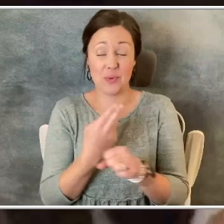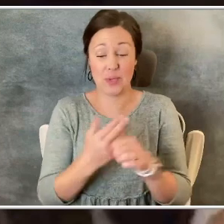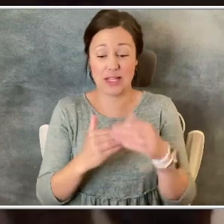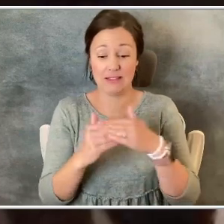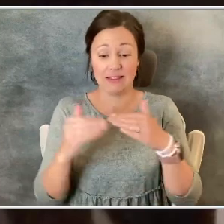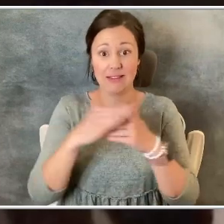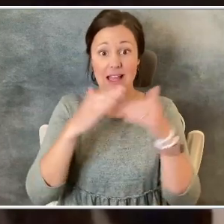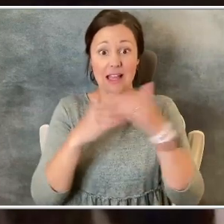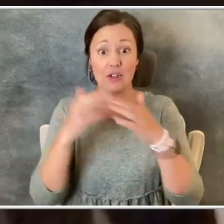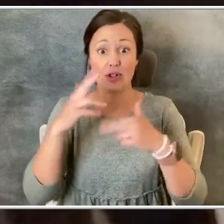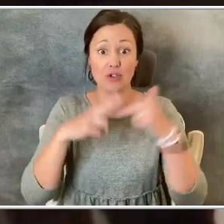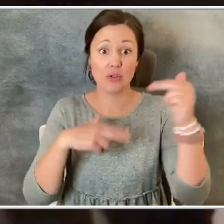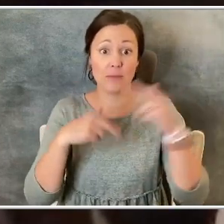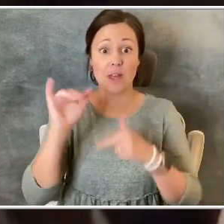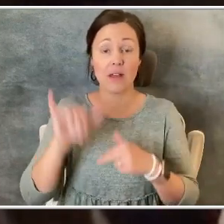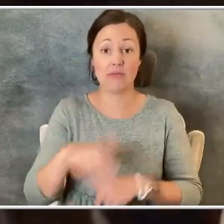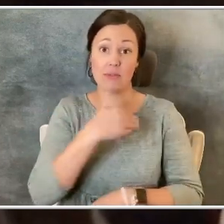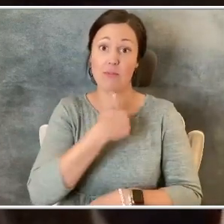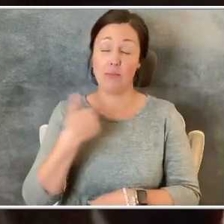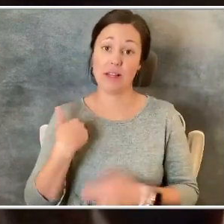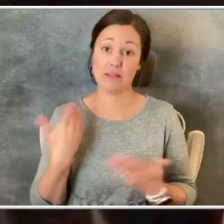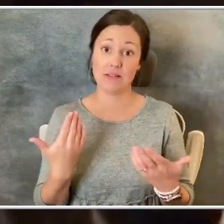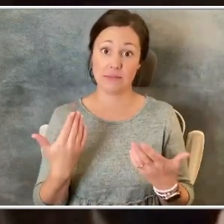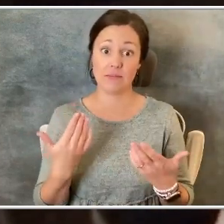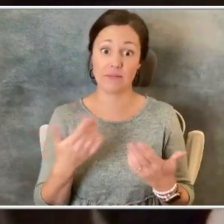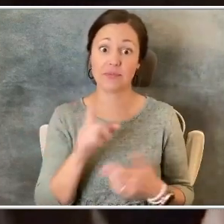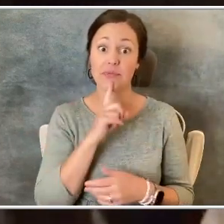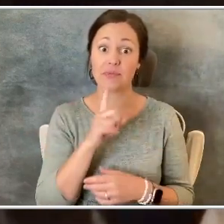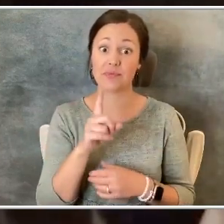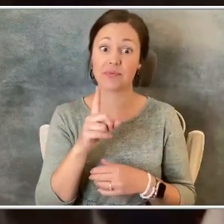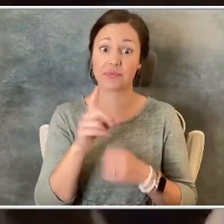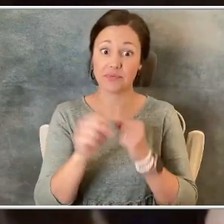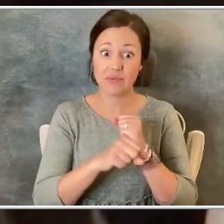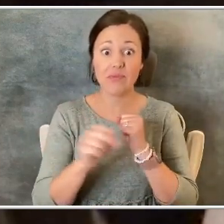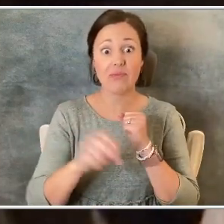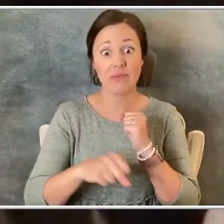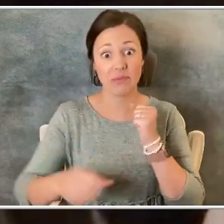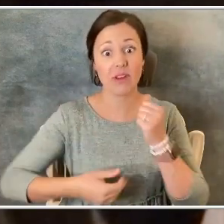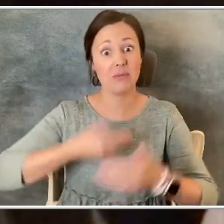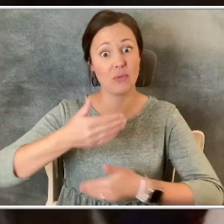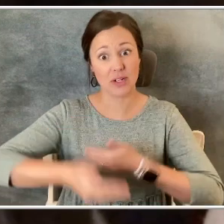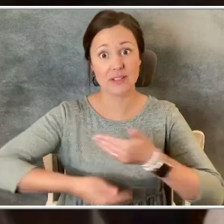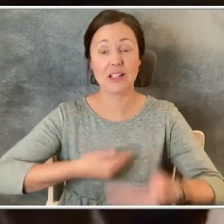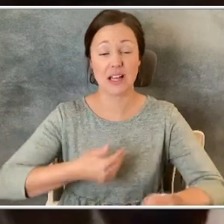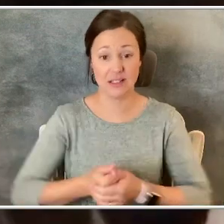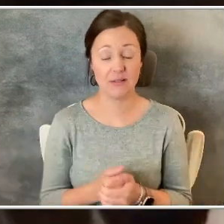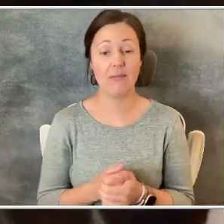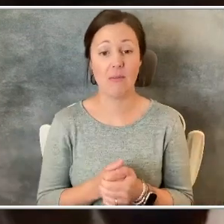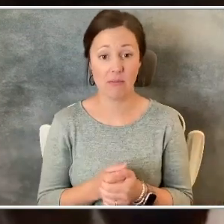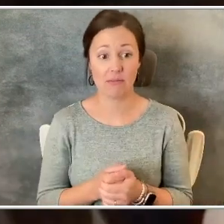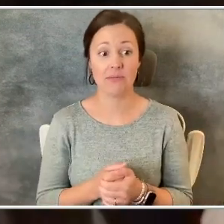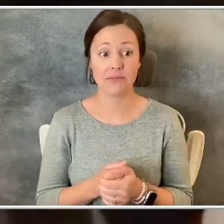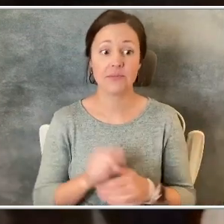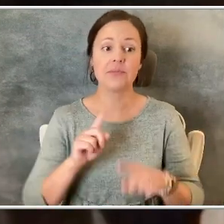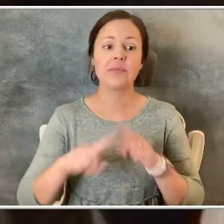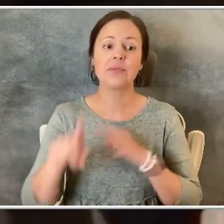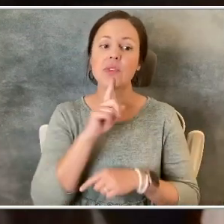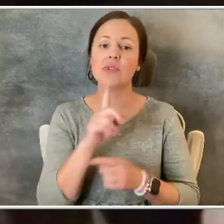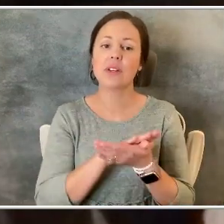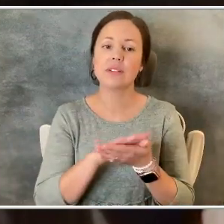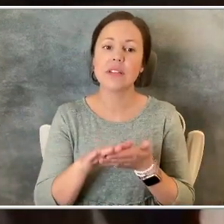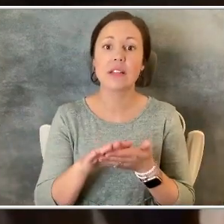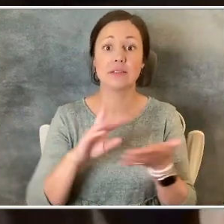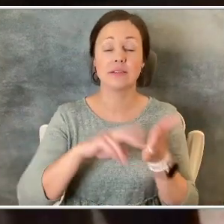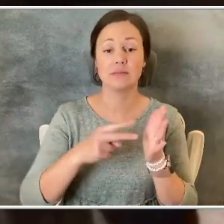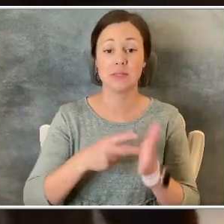time. So it's quite a long process that way. But the nice thing is that they go home